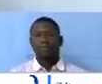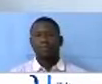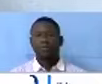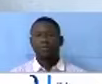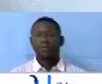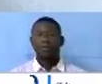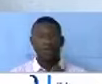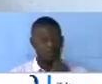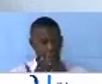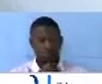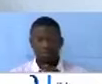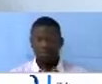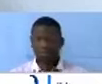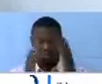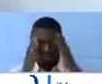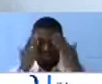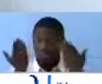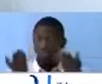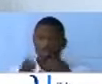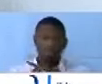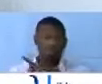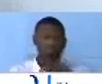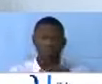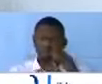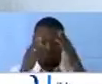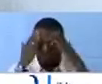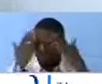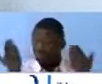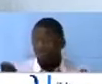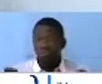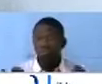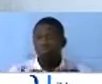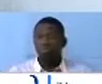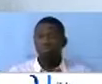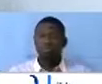not aware of the place.